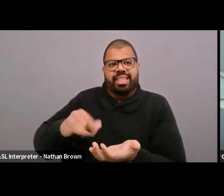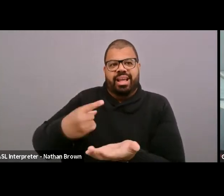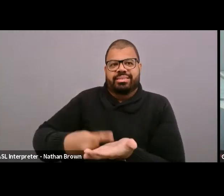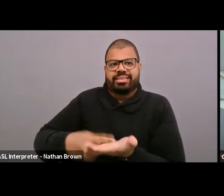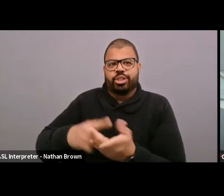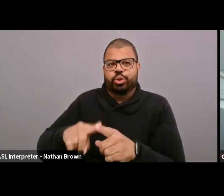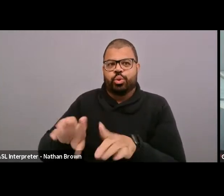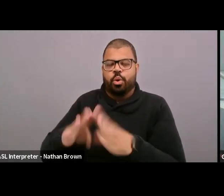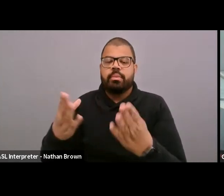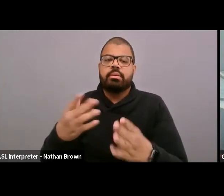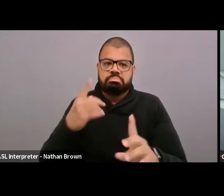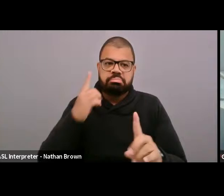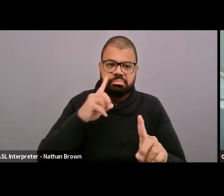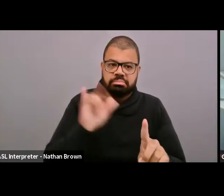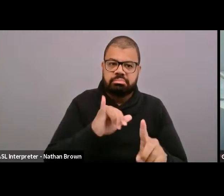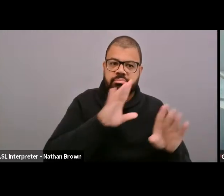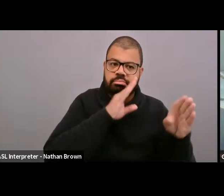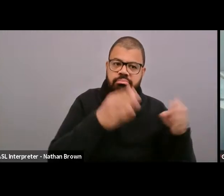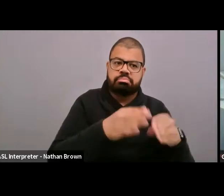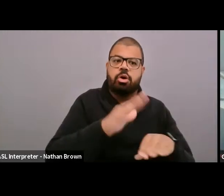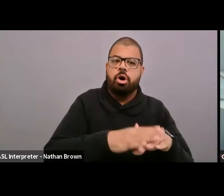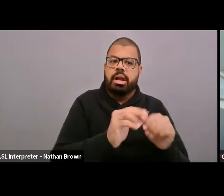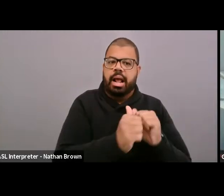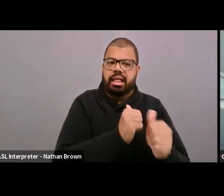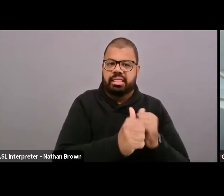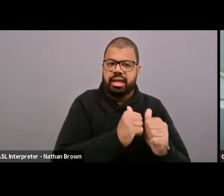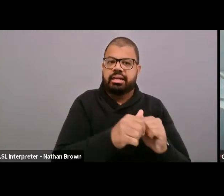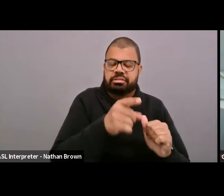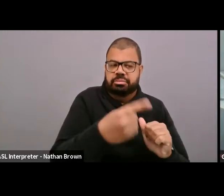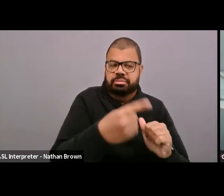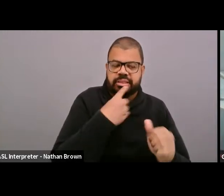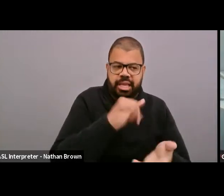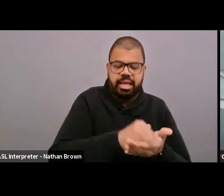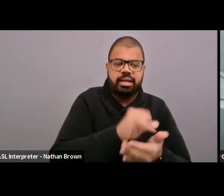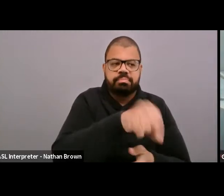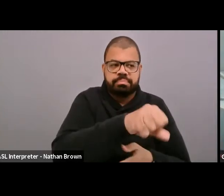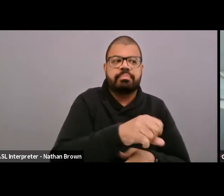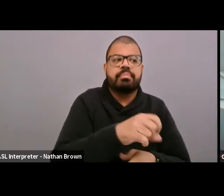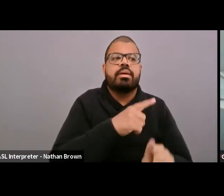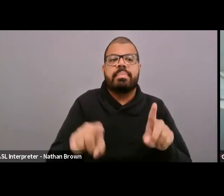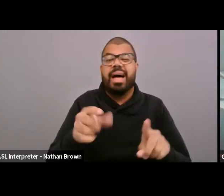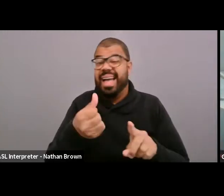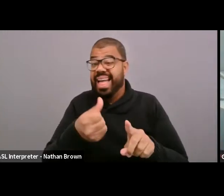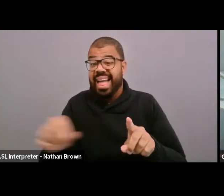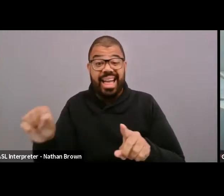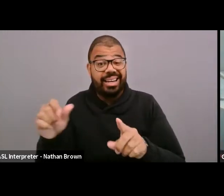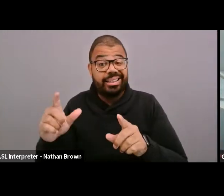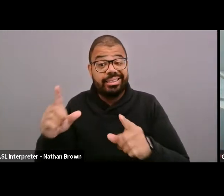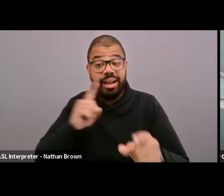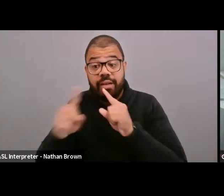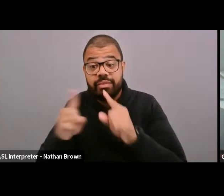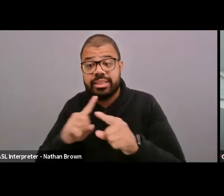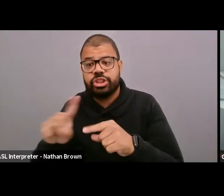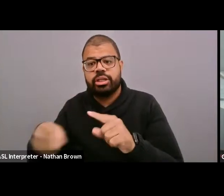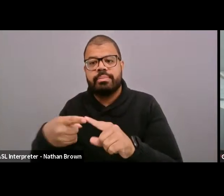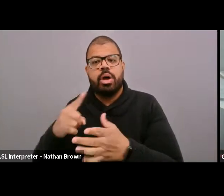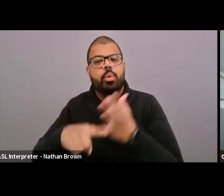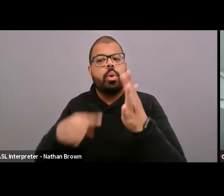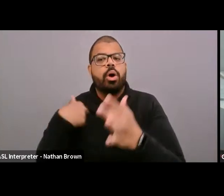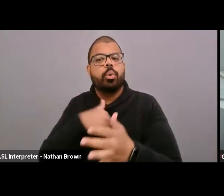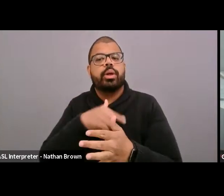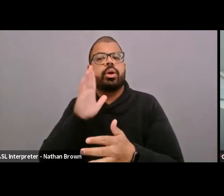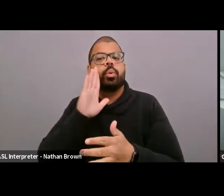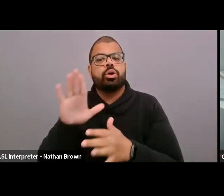like the focus right now is athletics, and I heard you say that, but is there any conversation going on about what we're going to do with